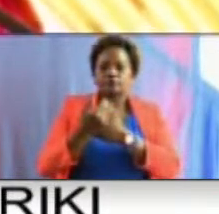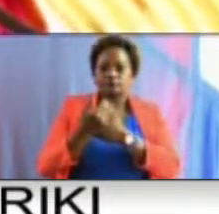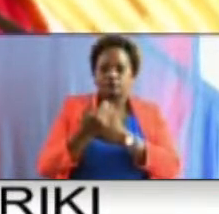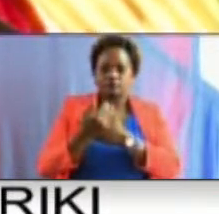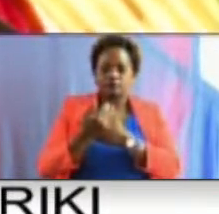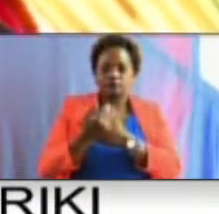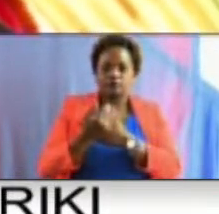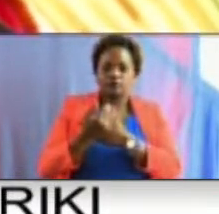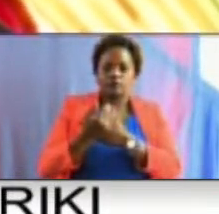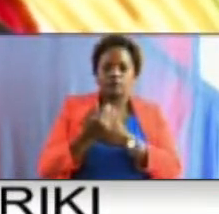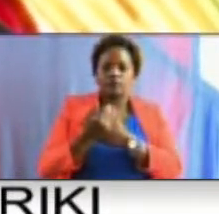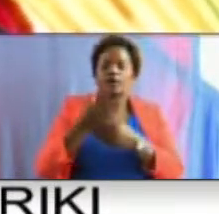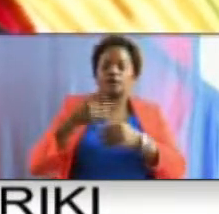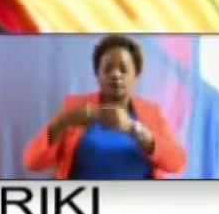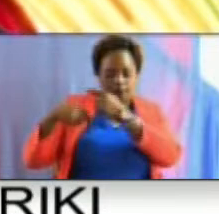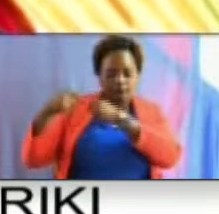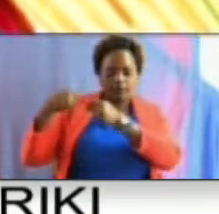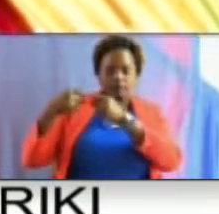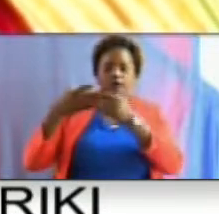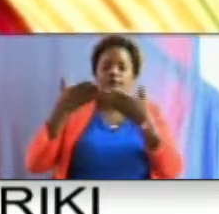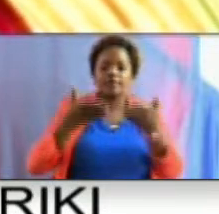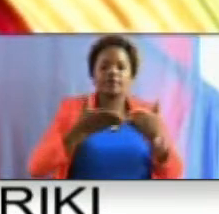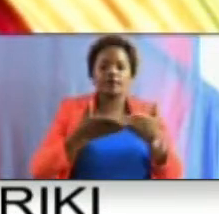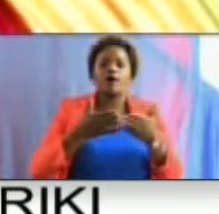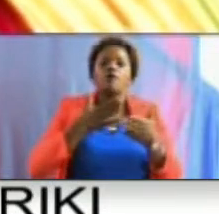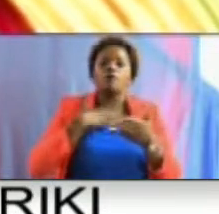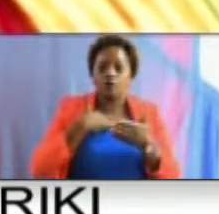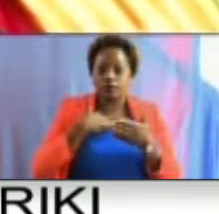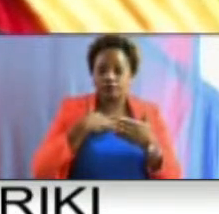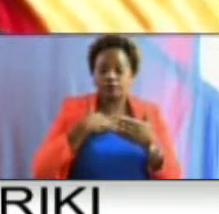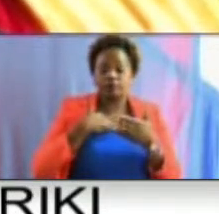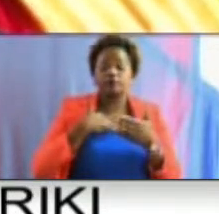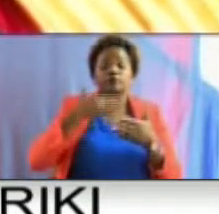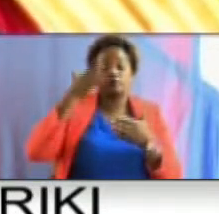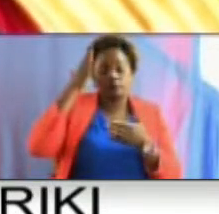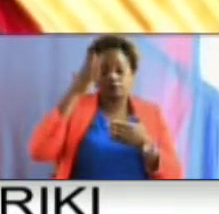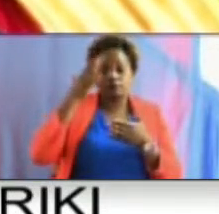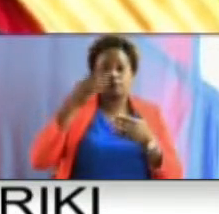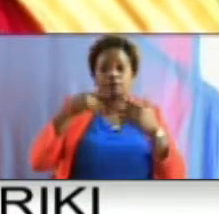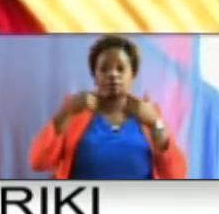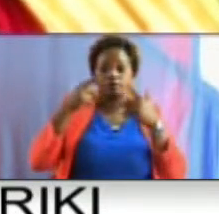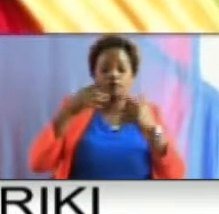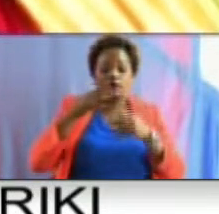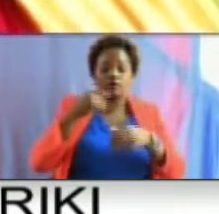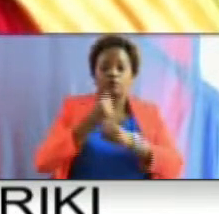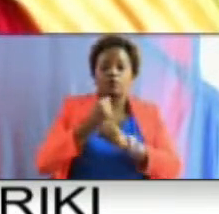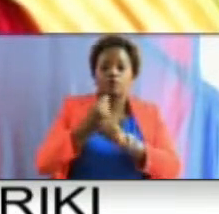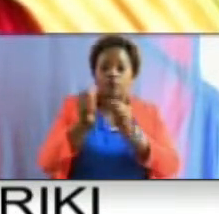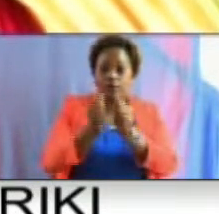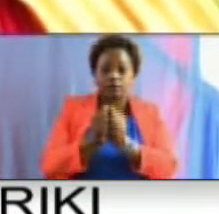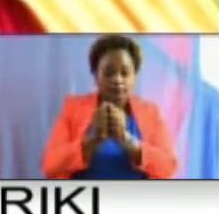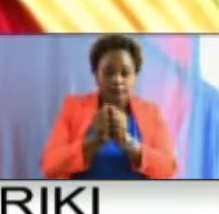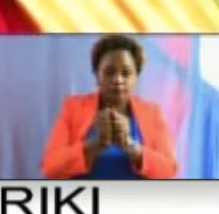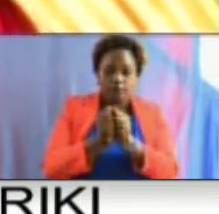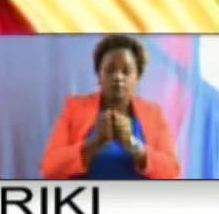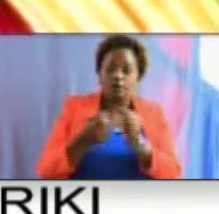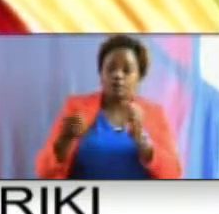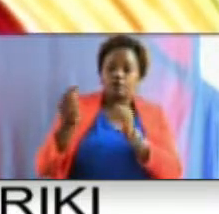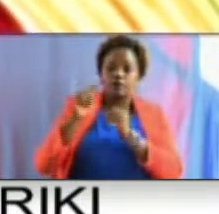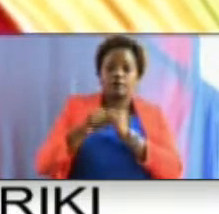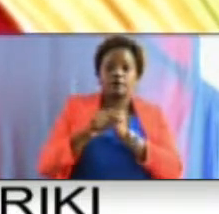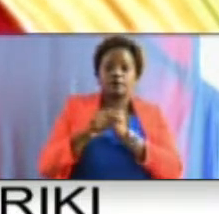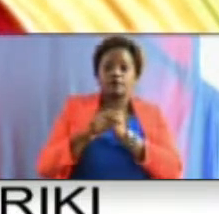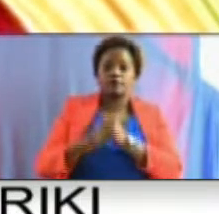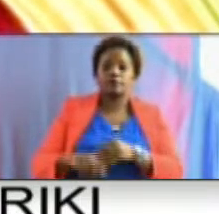As is our tradition, I would like to recognize our colleagues who have come